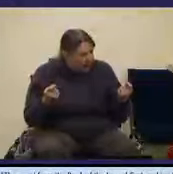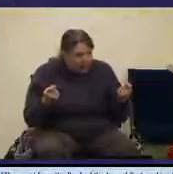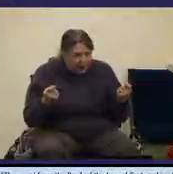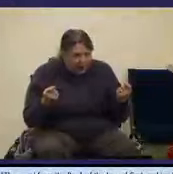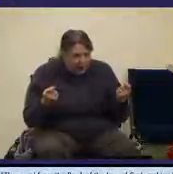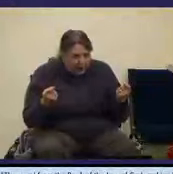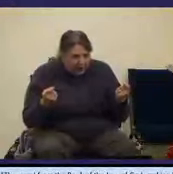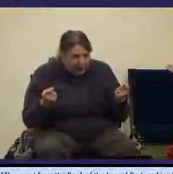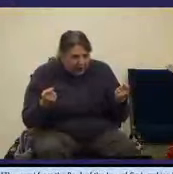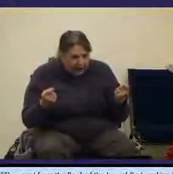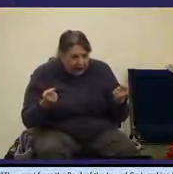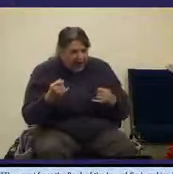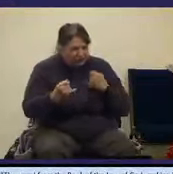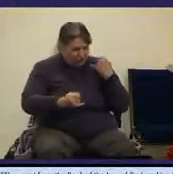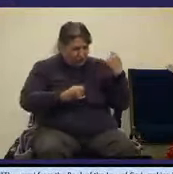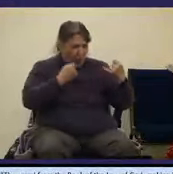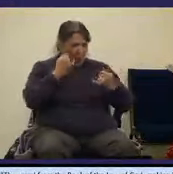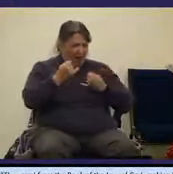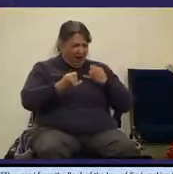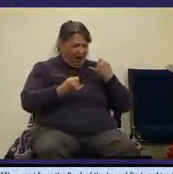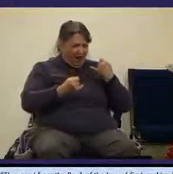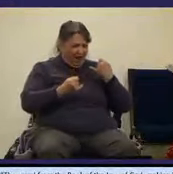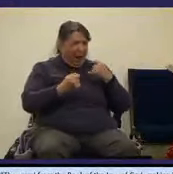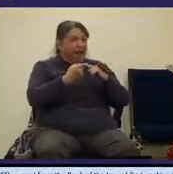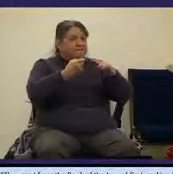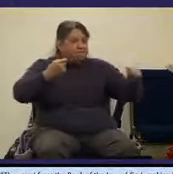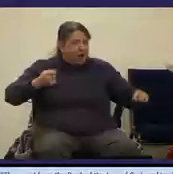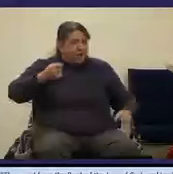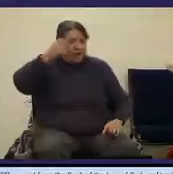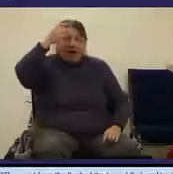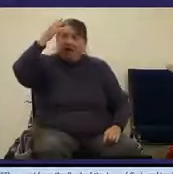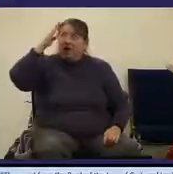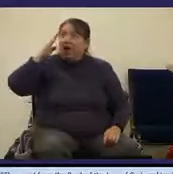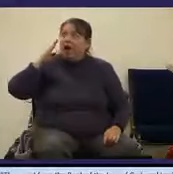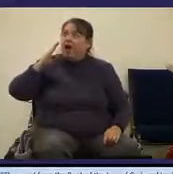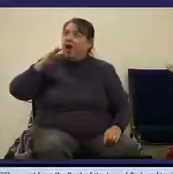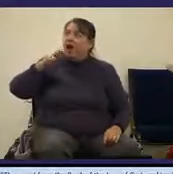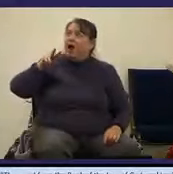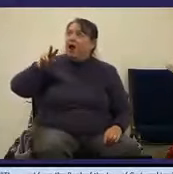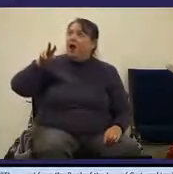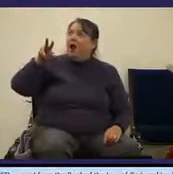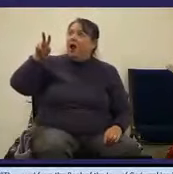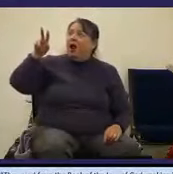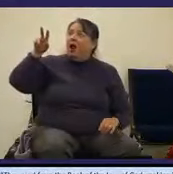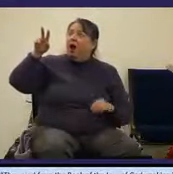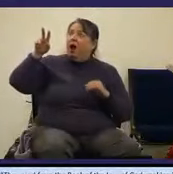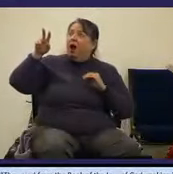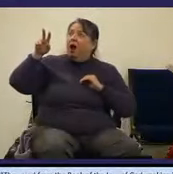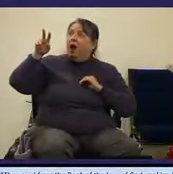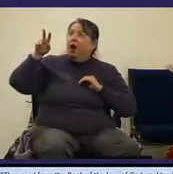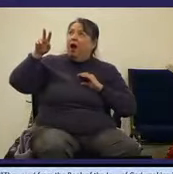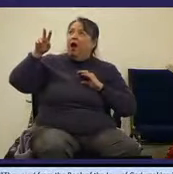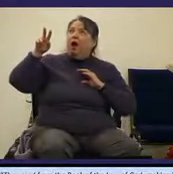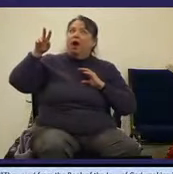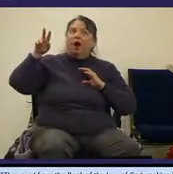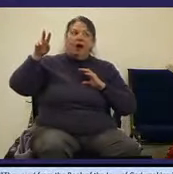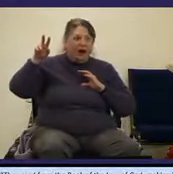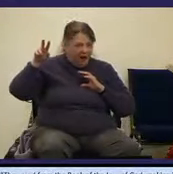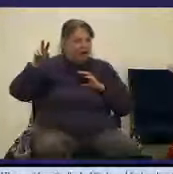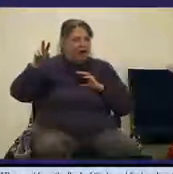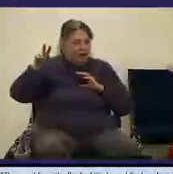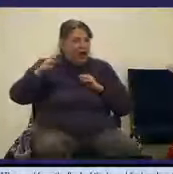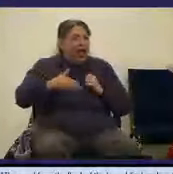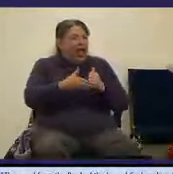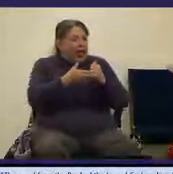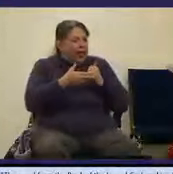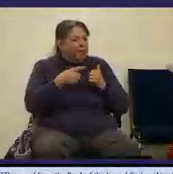provides the necessary ability, or what we need, you and me, to be able to deal with the challenges